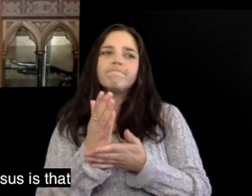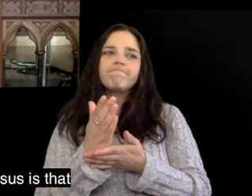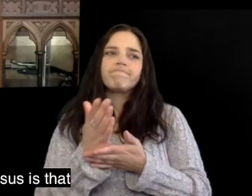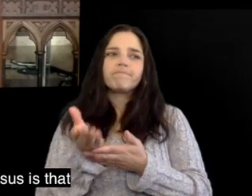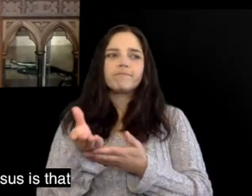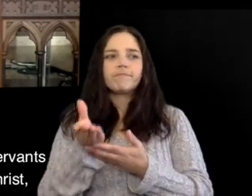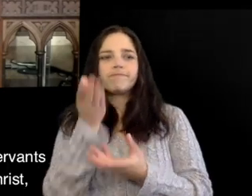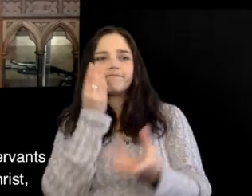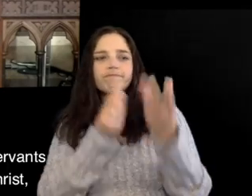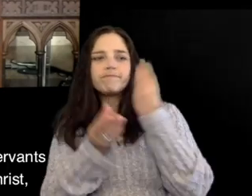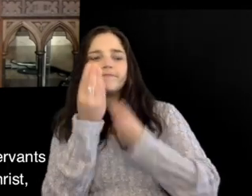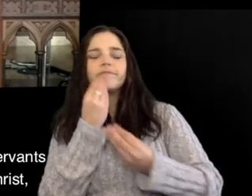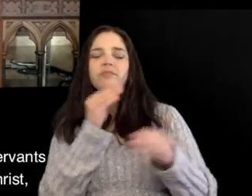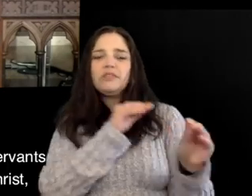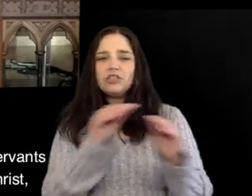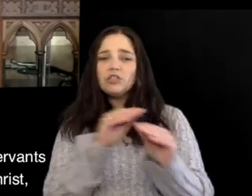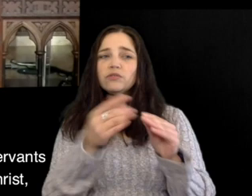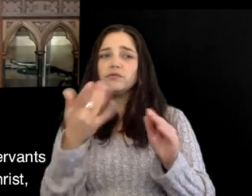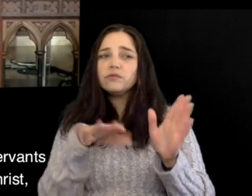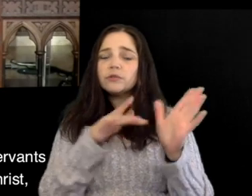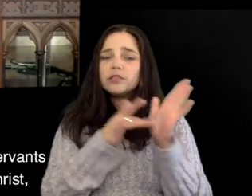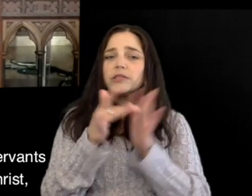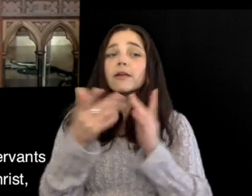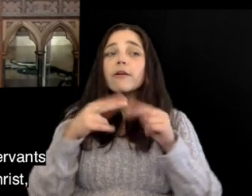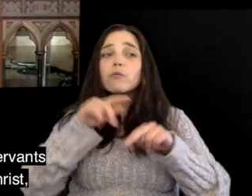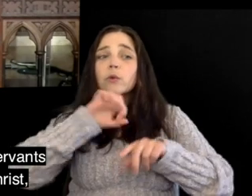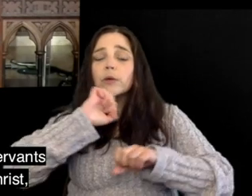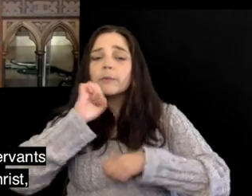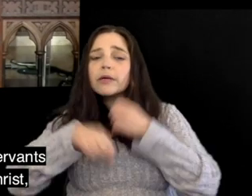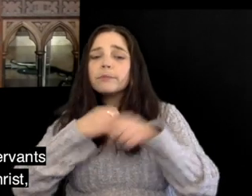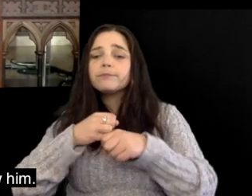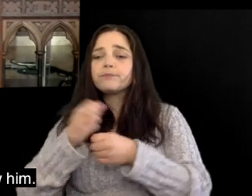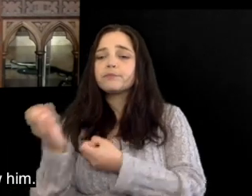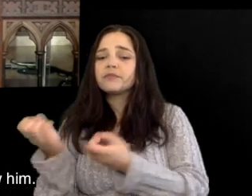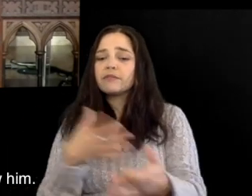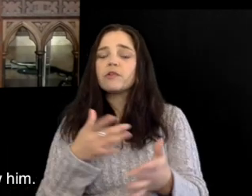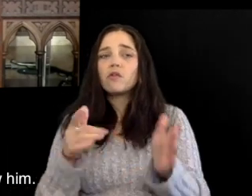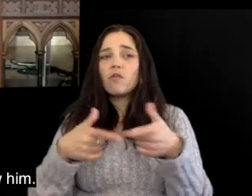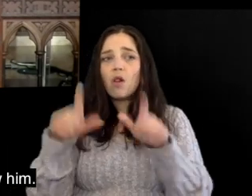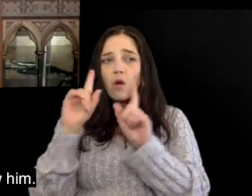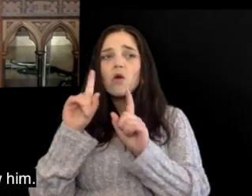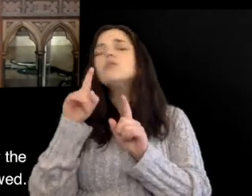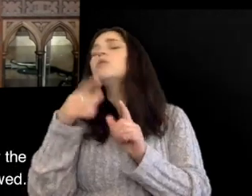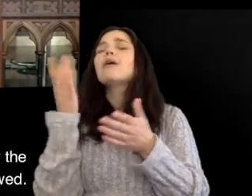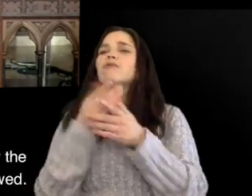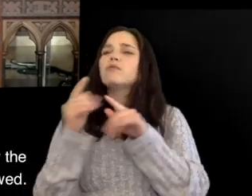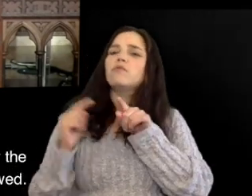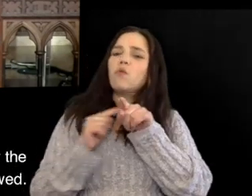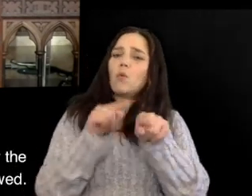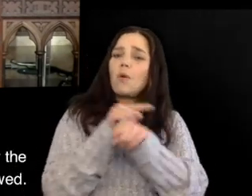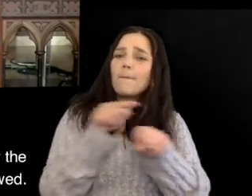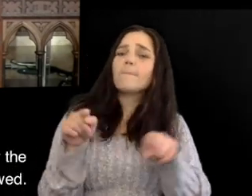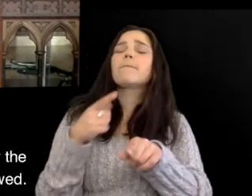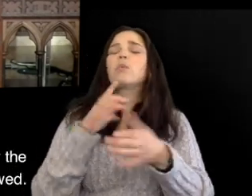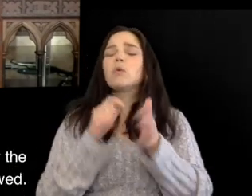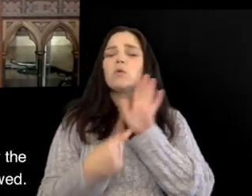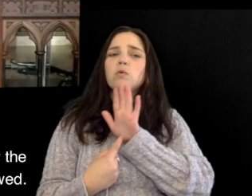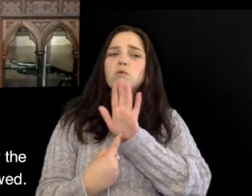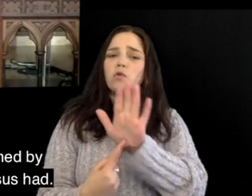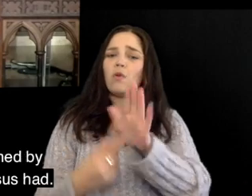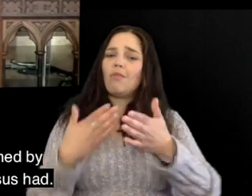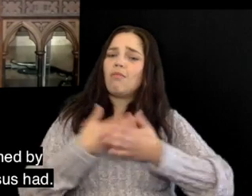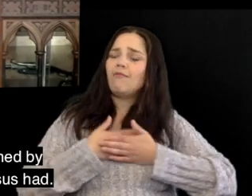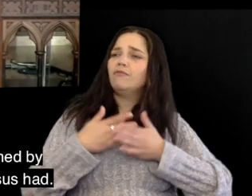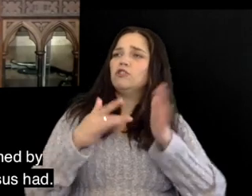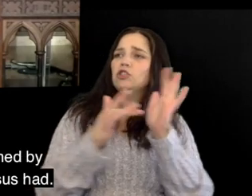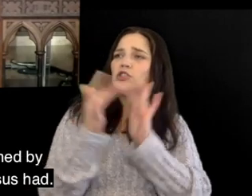through it, we hear the teaching of Jesus is that if we are going to be servants of the Lord Jesus Christ, we are going to follow him. We're going to show